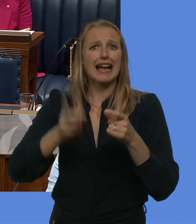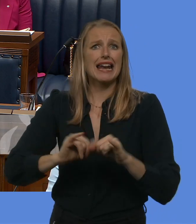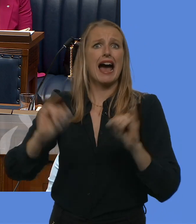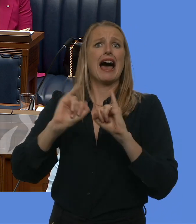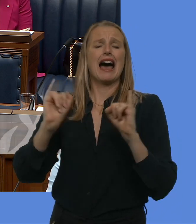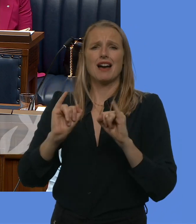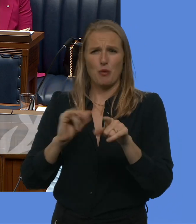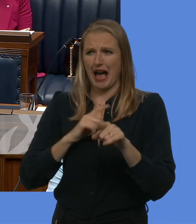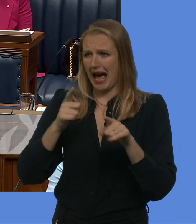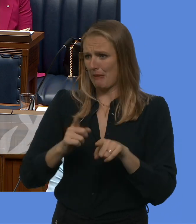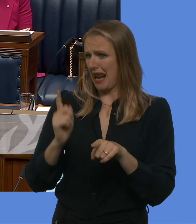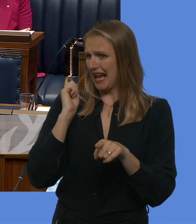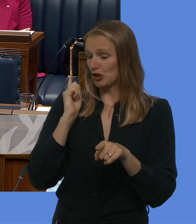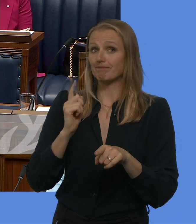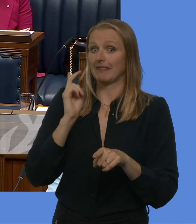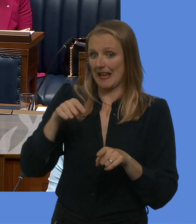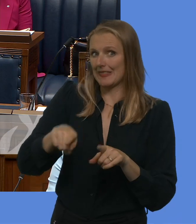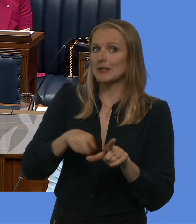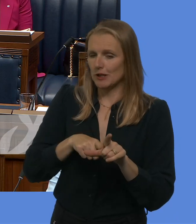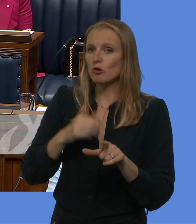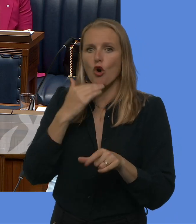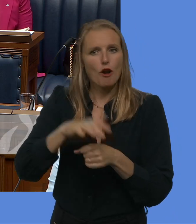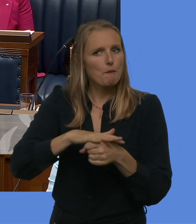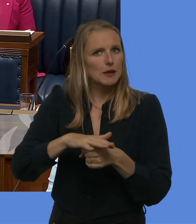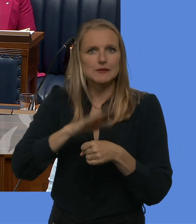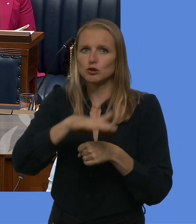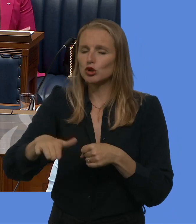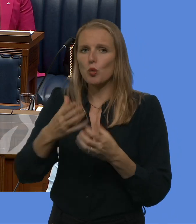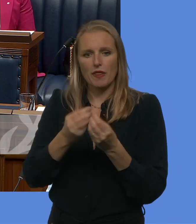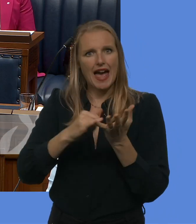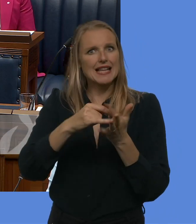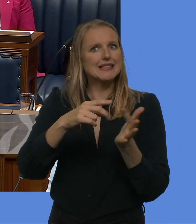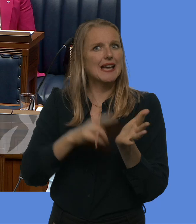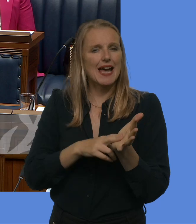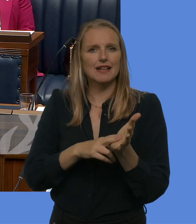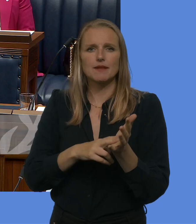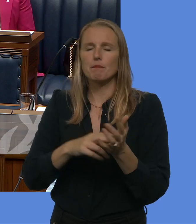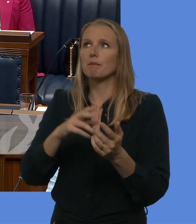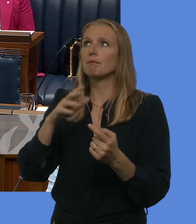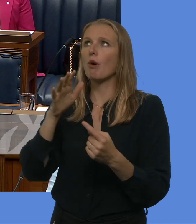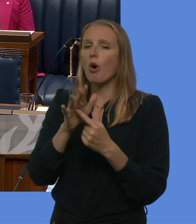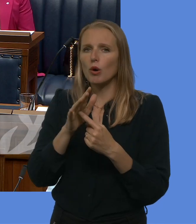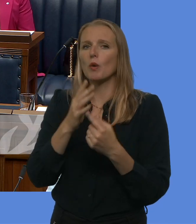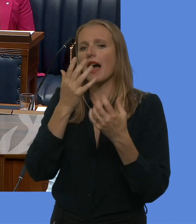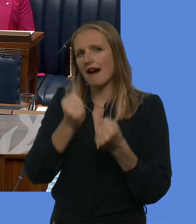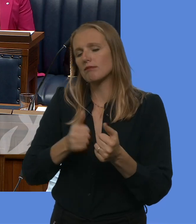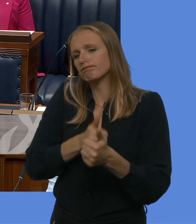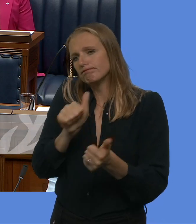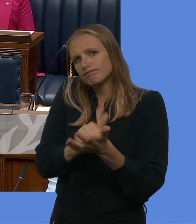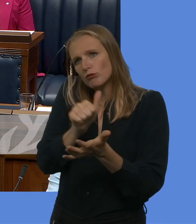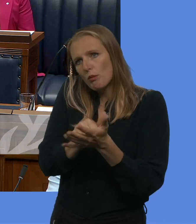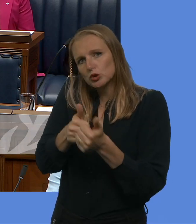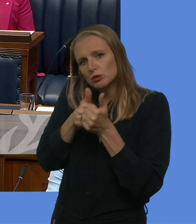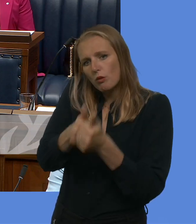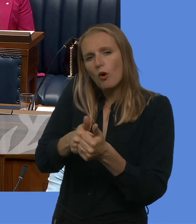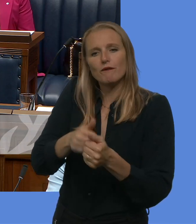happened last year, it's happening this year, and we need to ensure that we are providing the proper support for children with